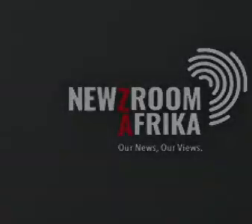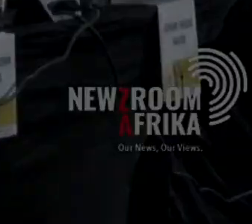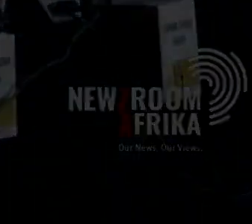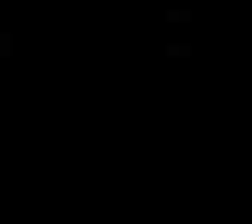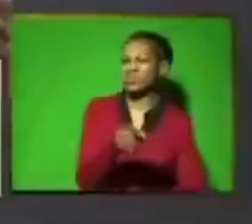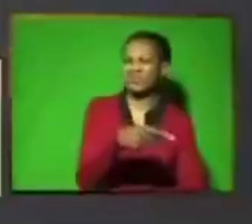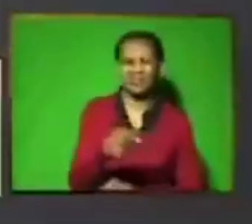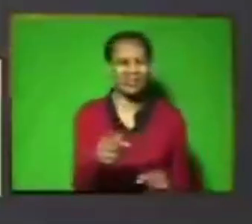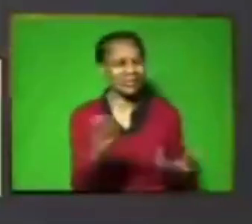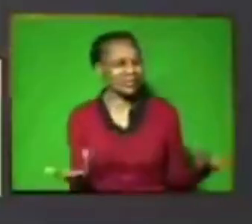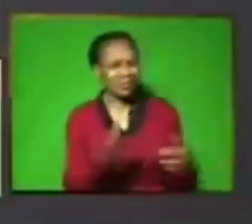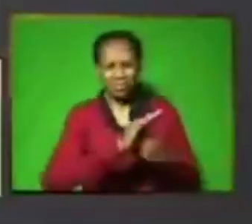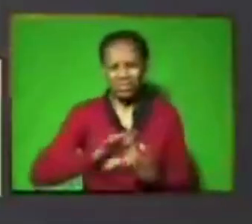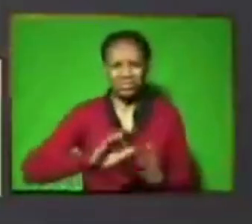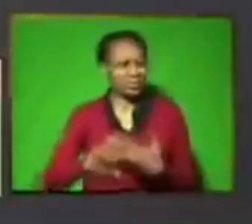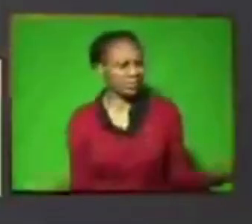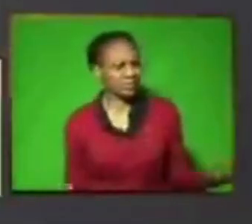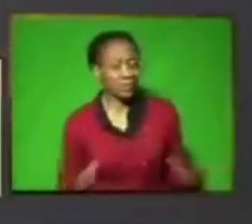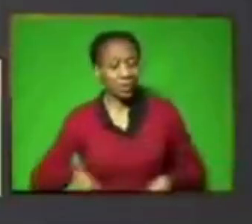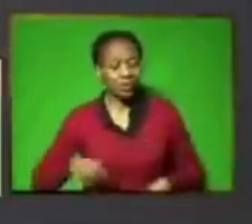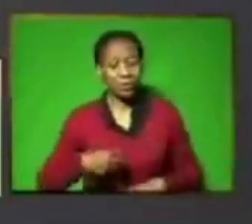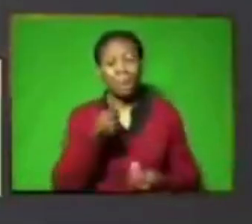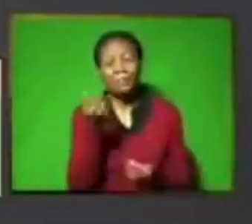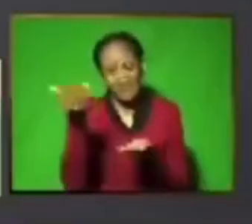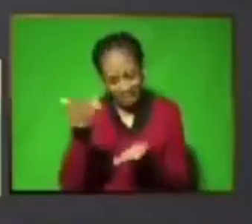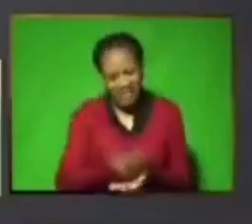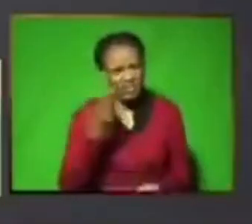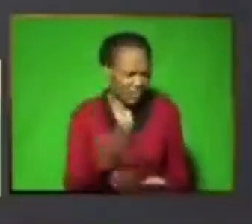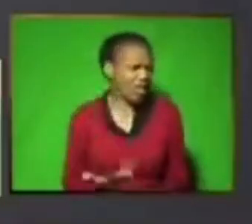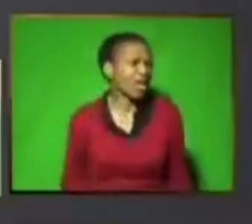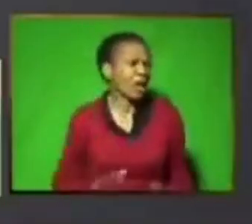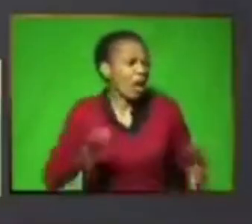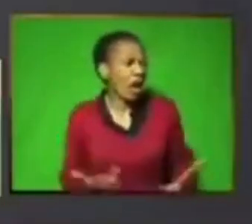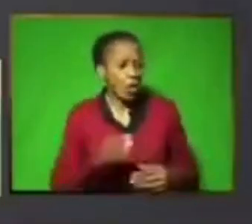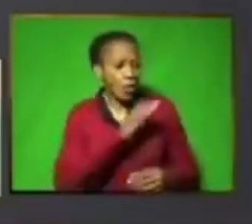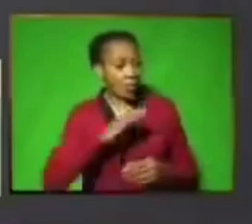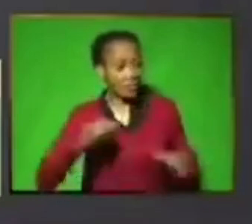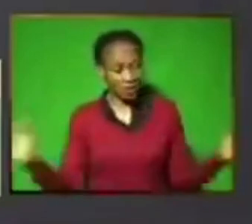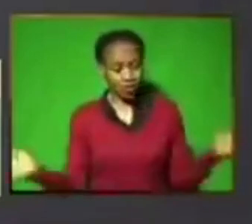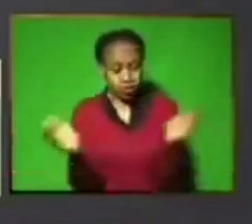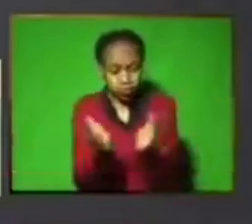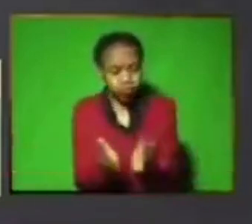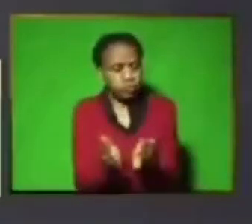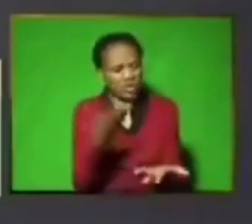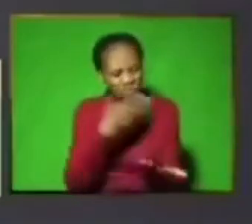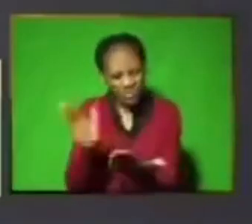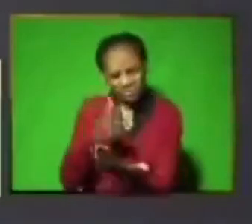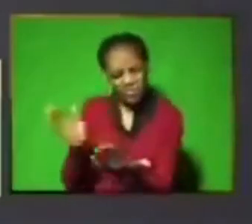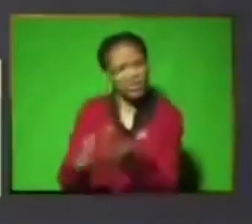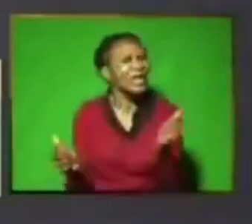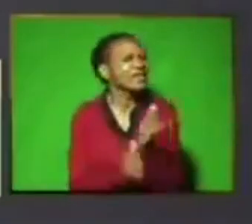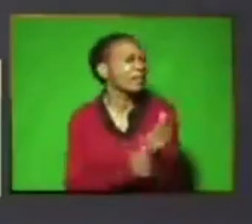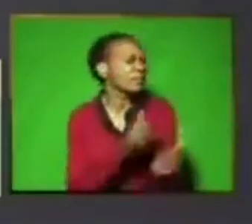time ago. So we can save a lot of money by reducing cabinet, by removing